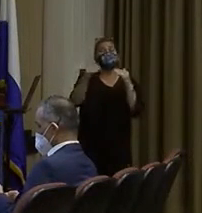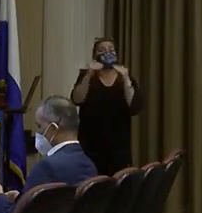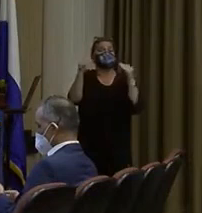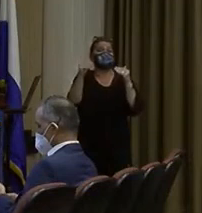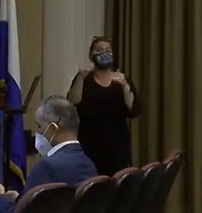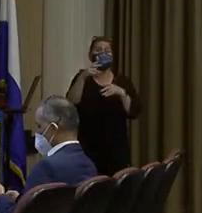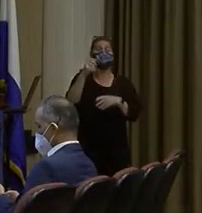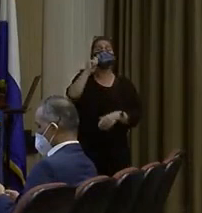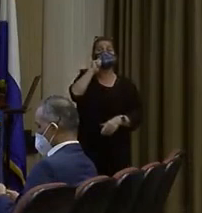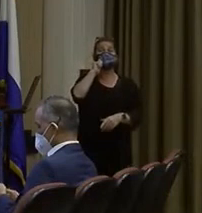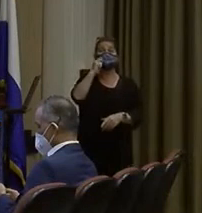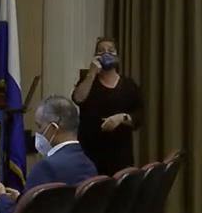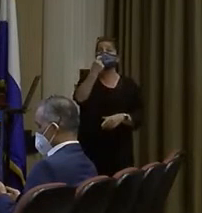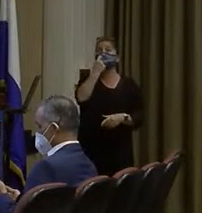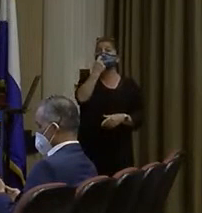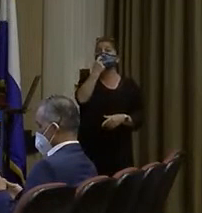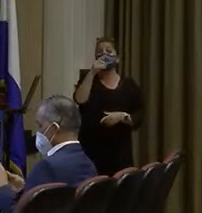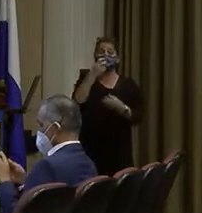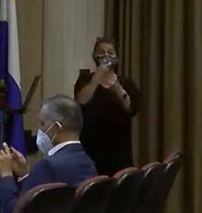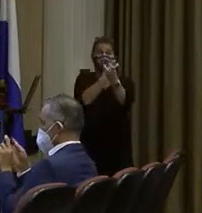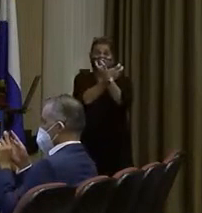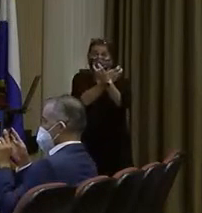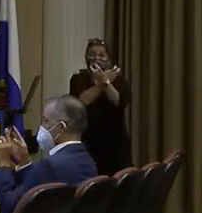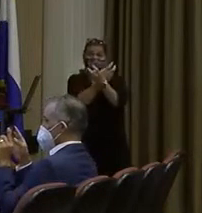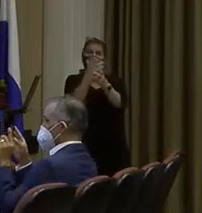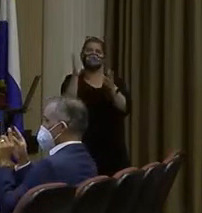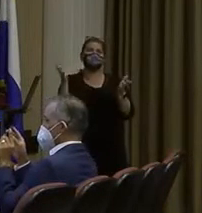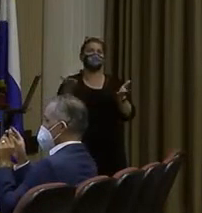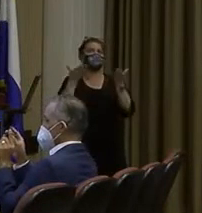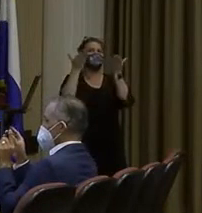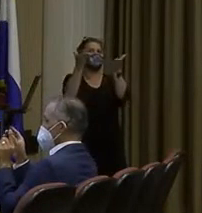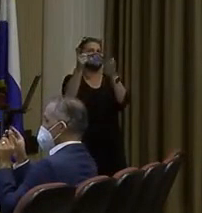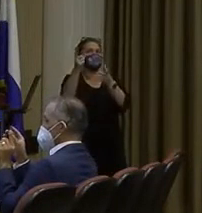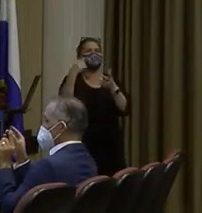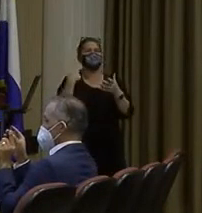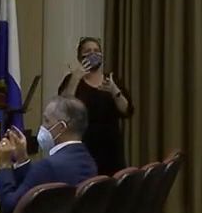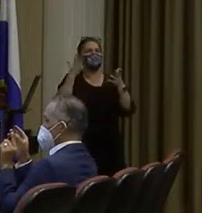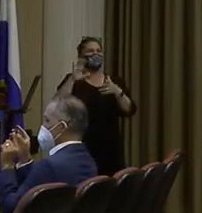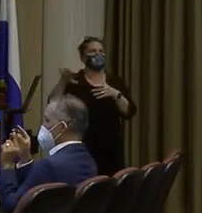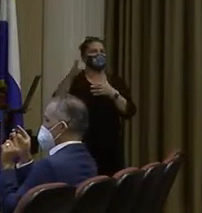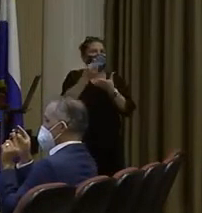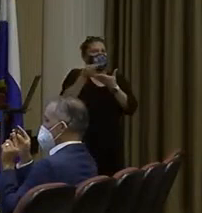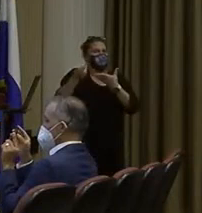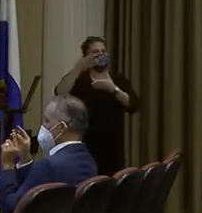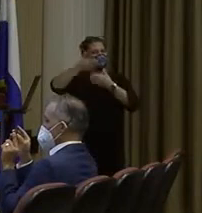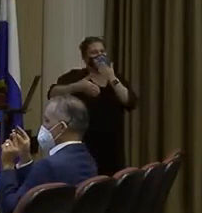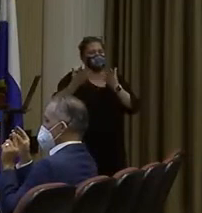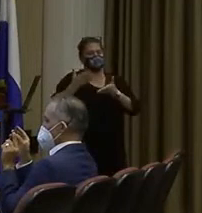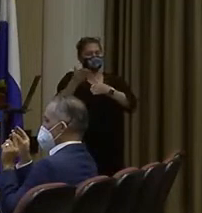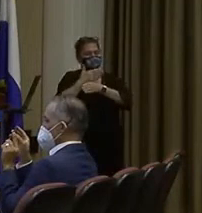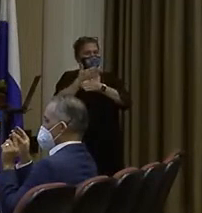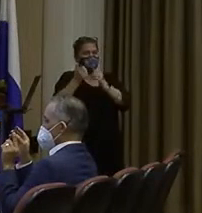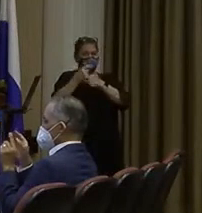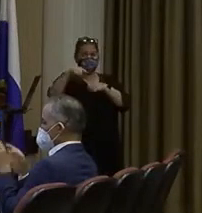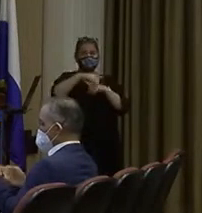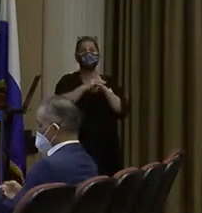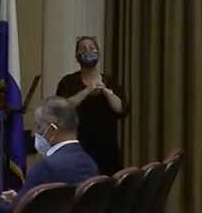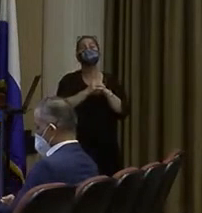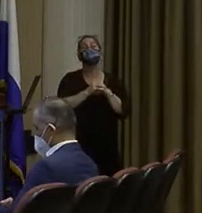and Bone that I highly recommend that you check out. And I actually have a lot of the resources at the end that I'll be able to share for that.